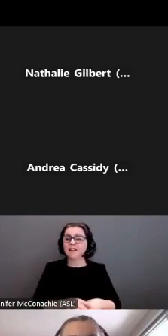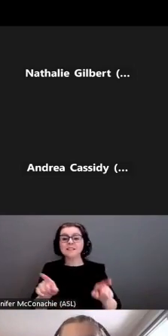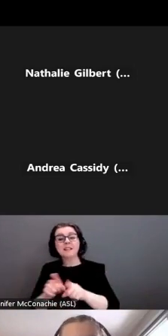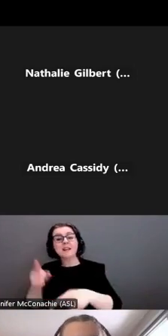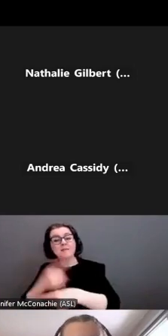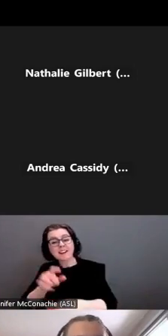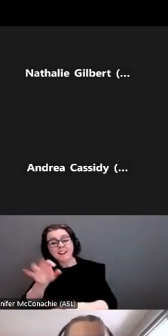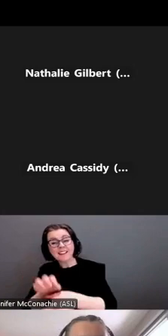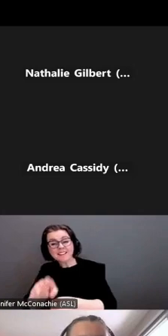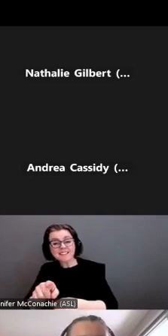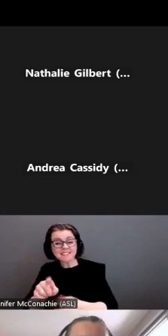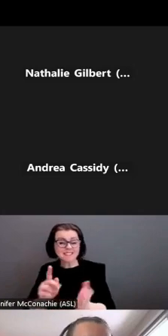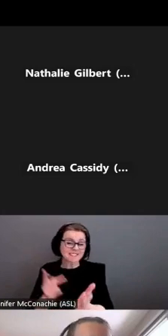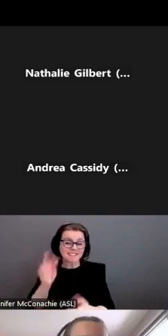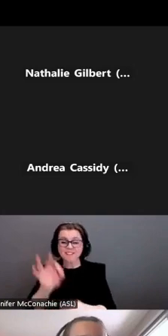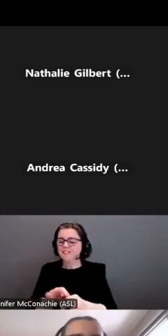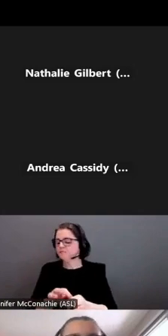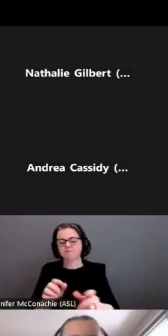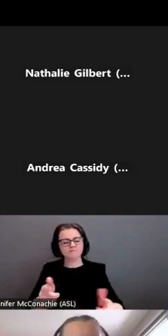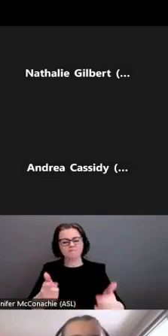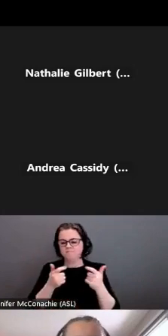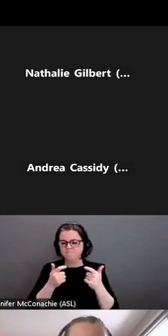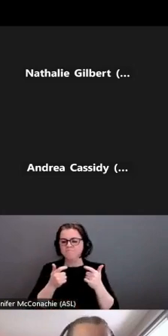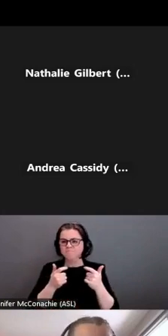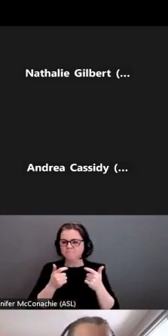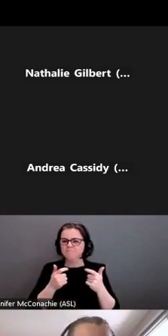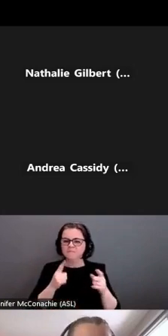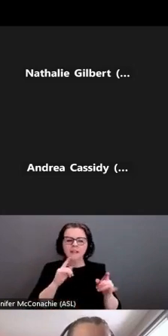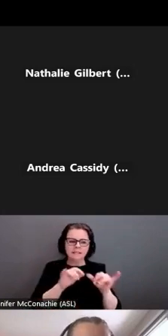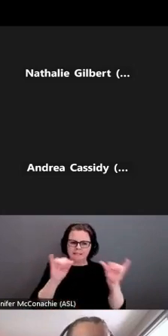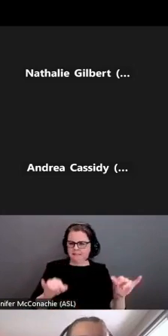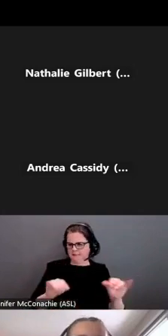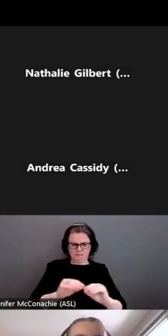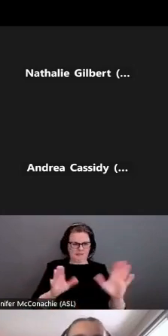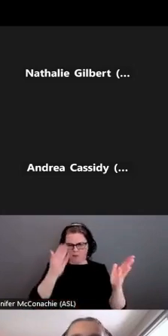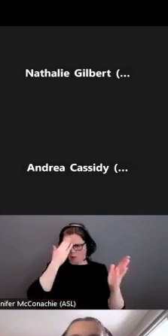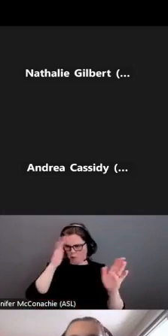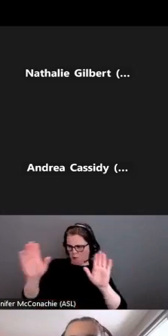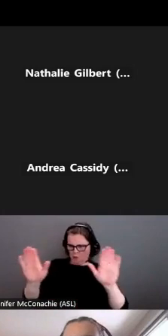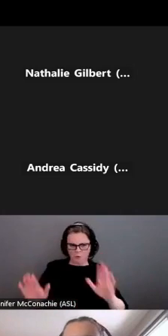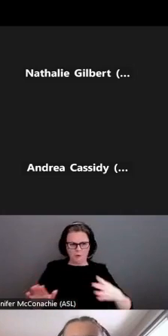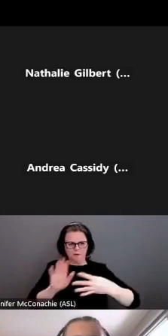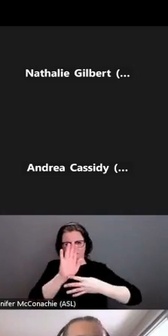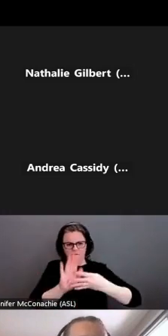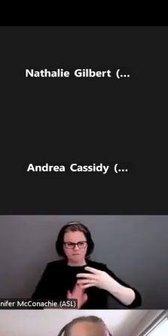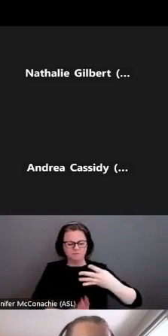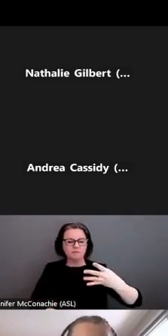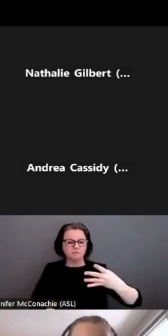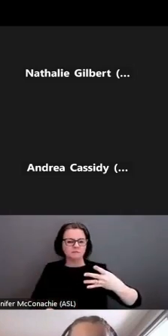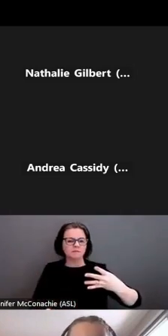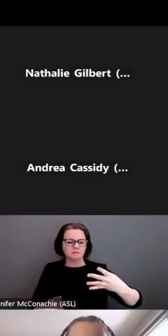at the polls a second time. So these systems talk to each other. We are always updating